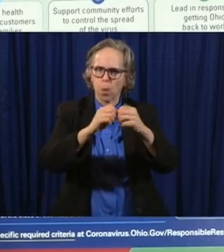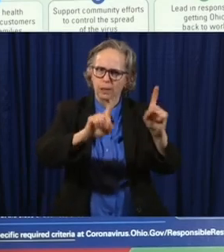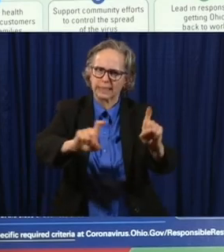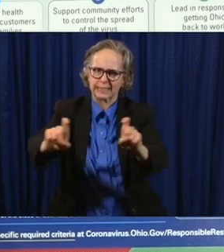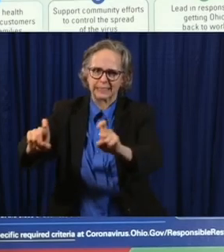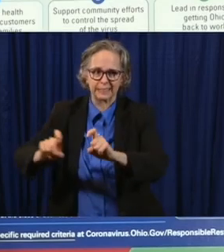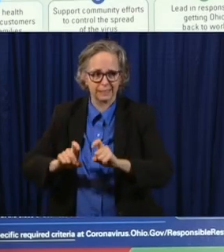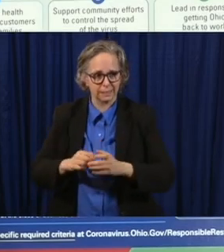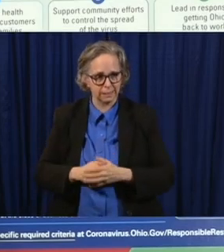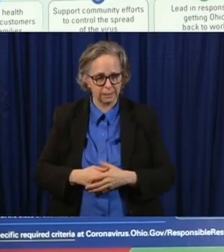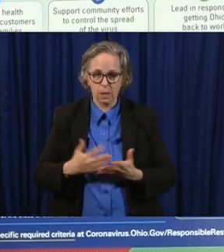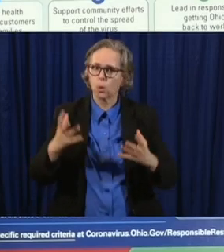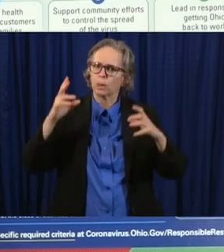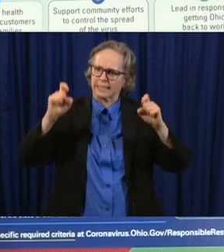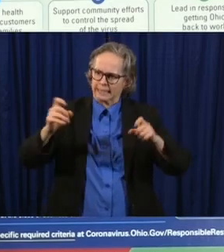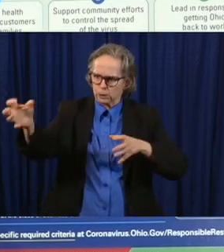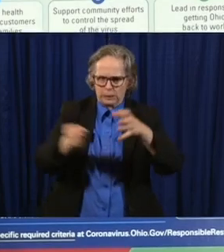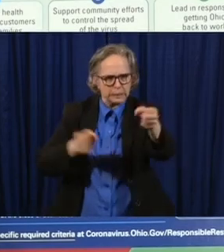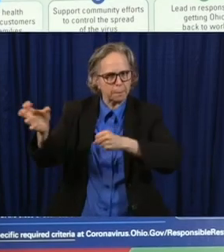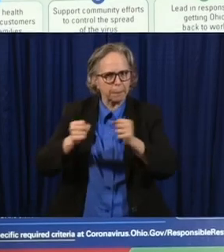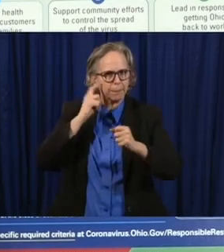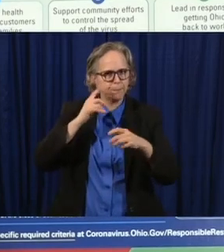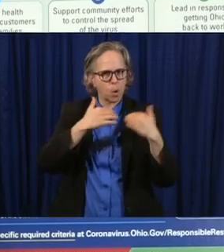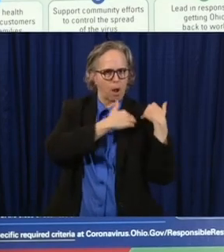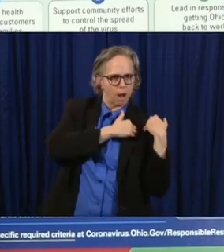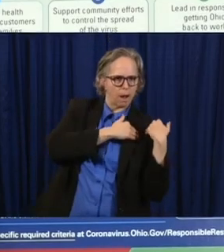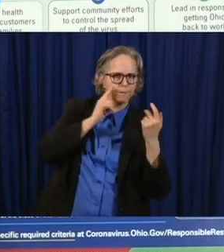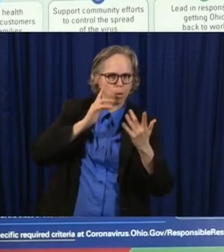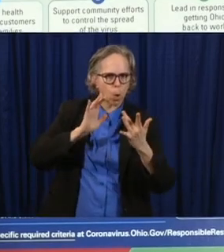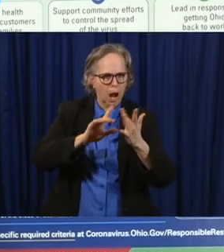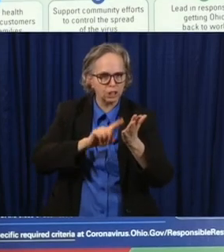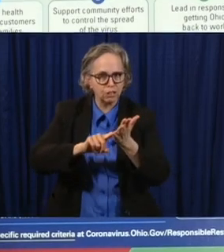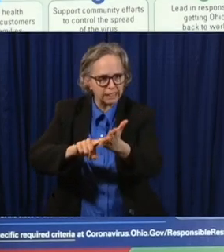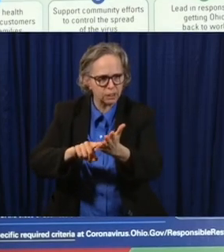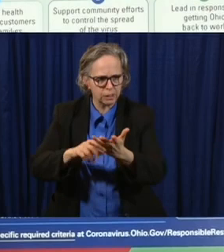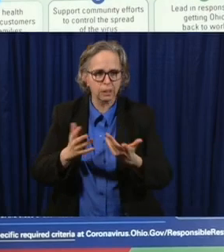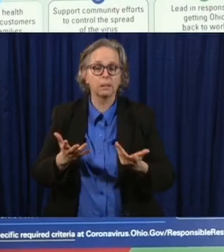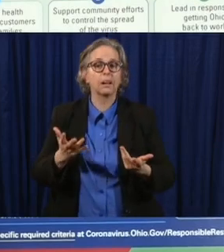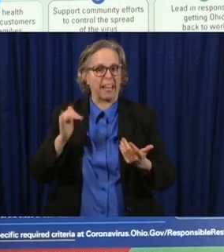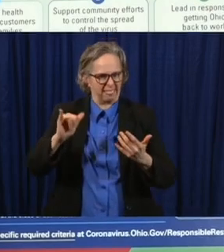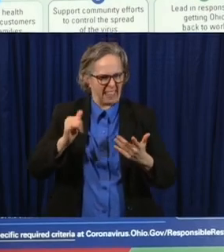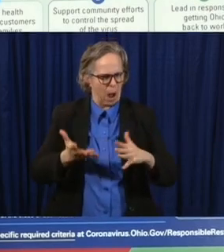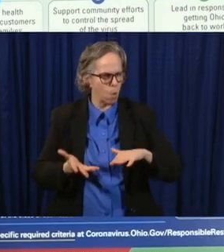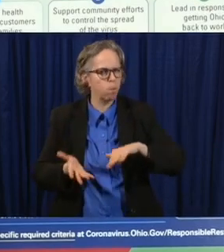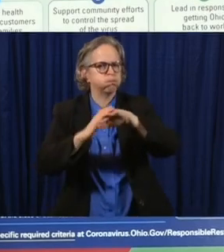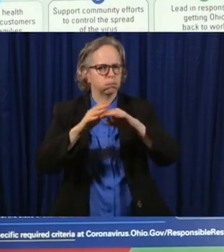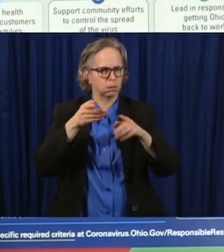that's being ramped up in May. So it seemed the time that we could start down the